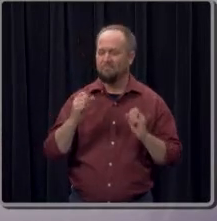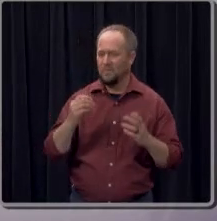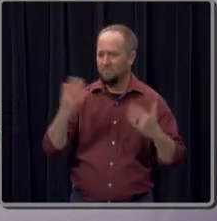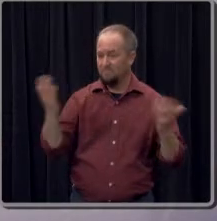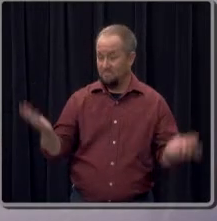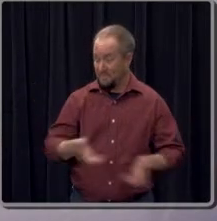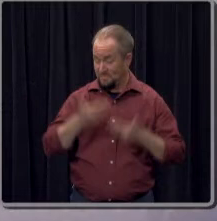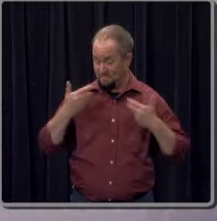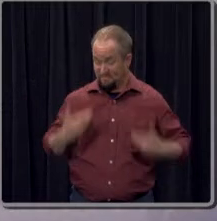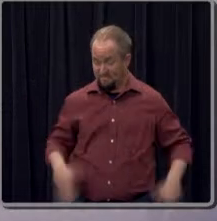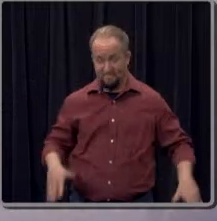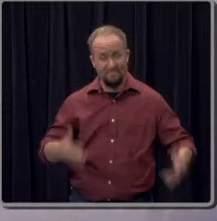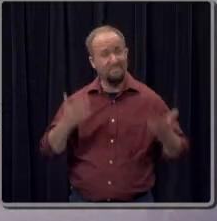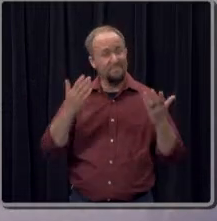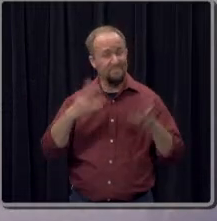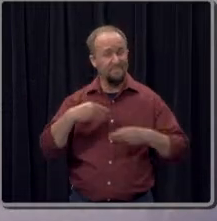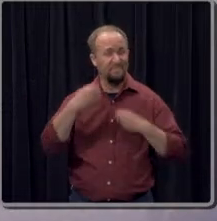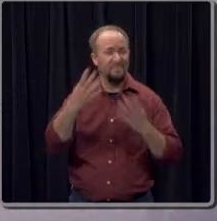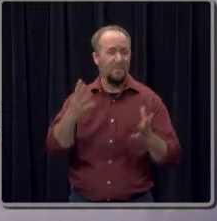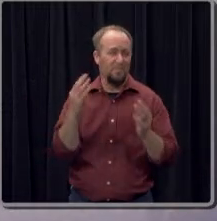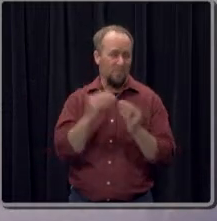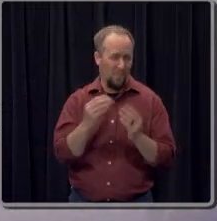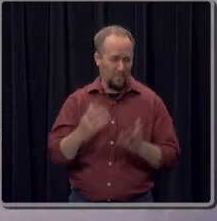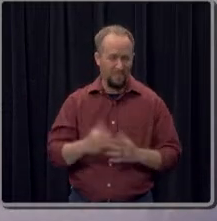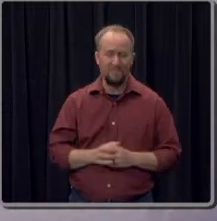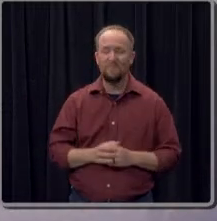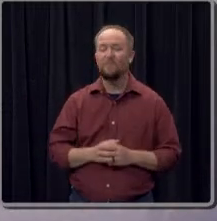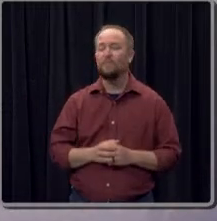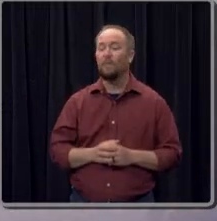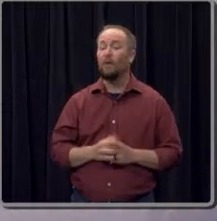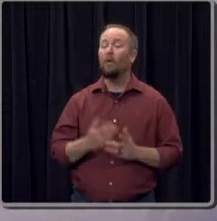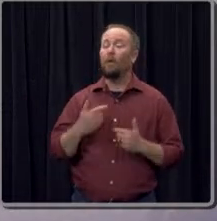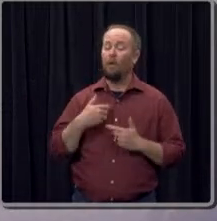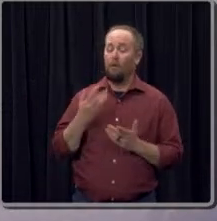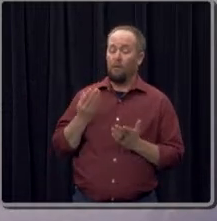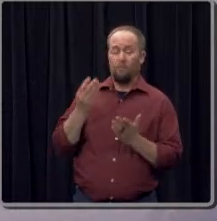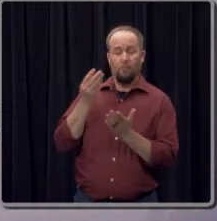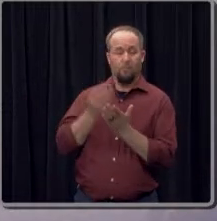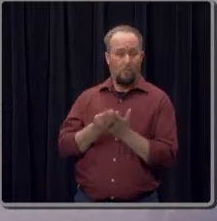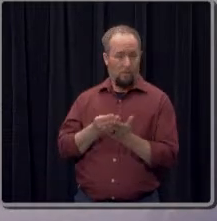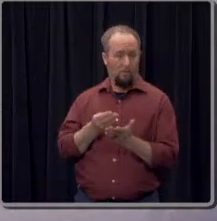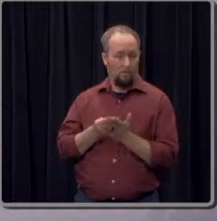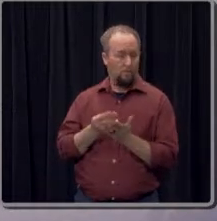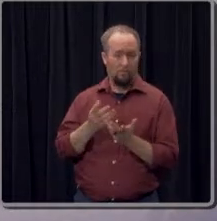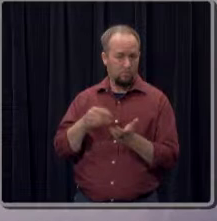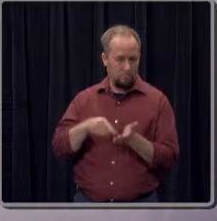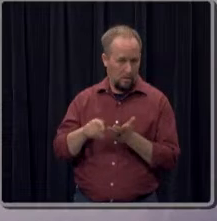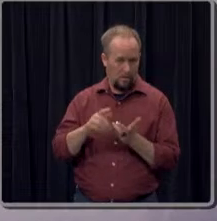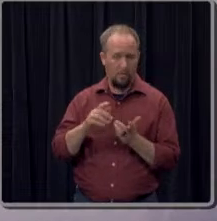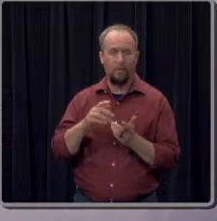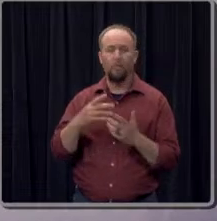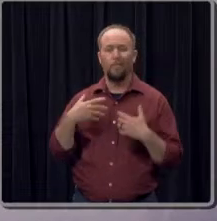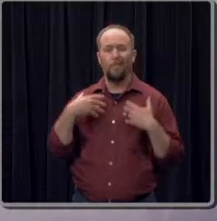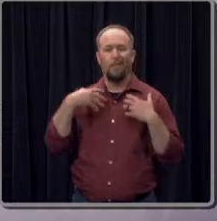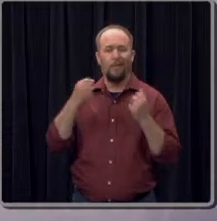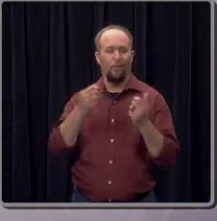we are in person to give you a little bit more information. So we are funded through a grant through the Health and Human Services